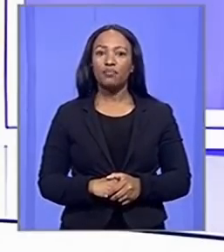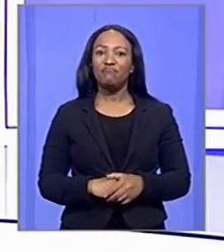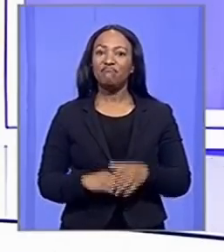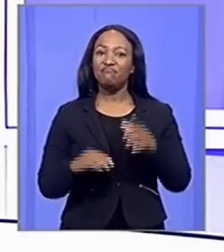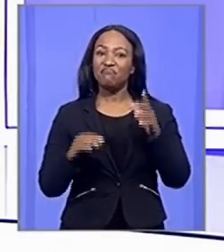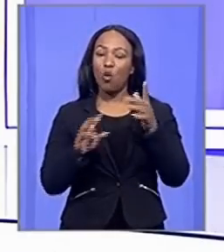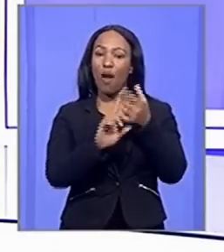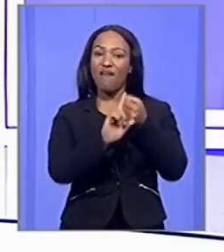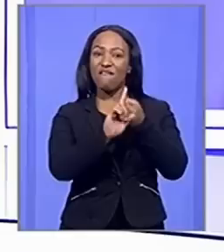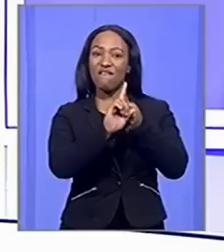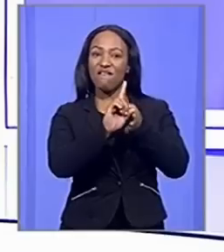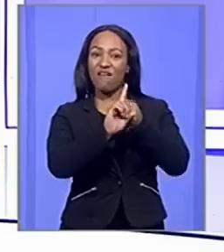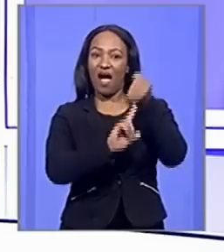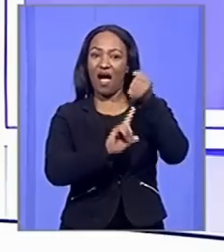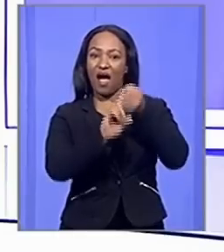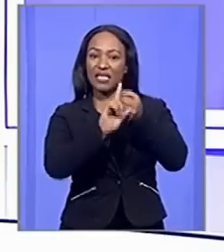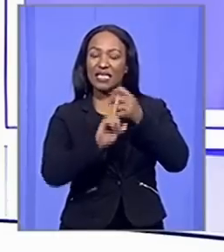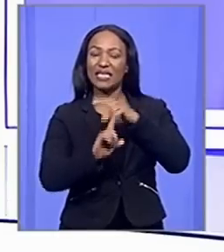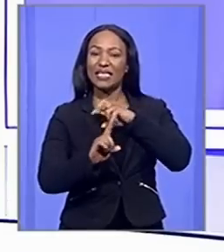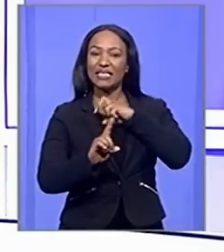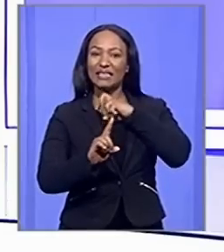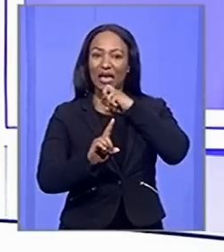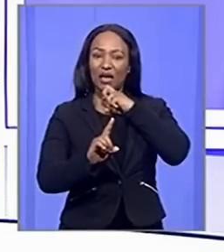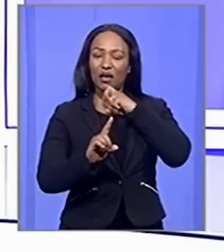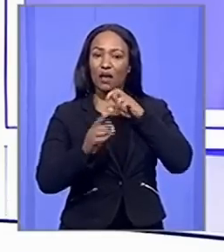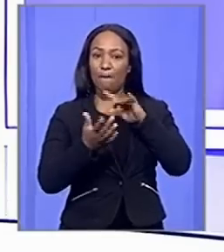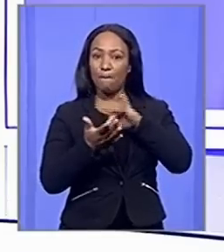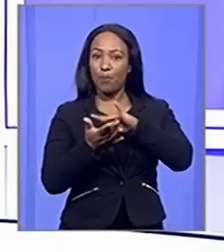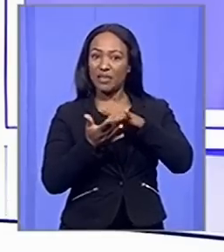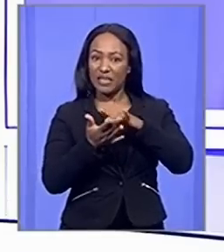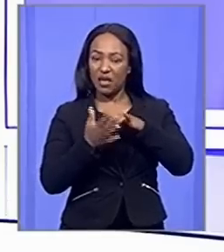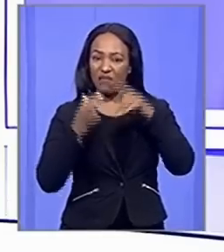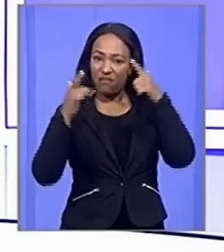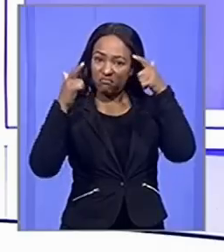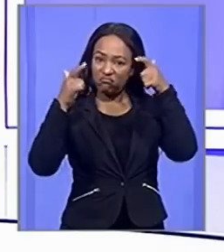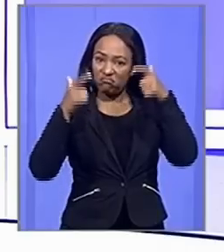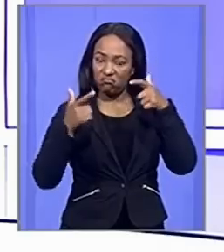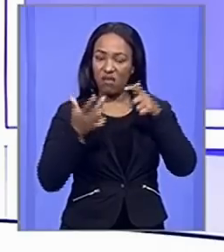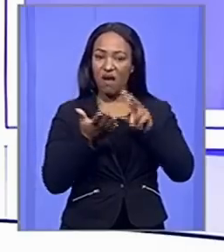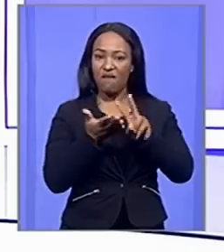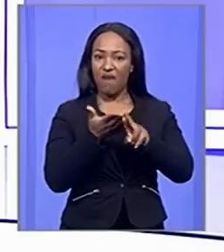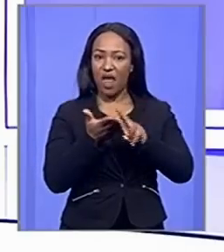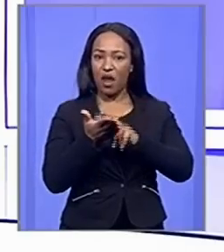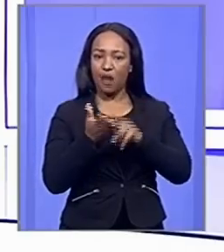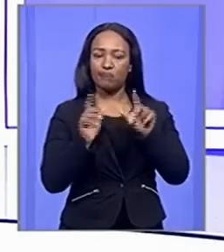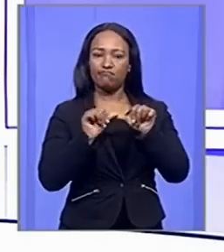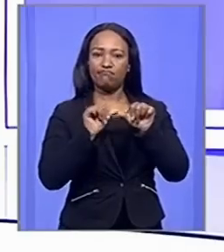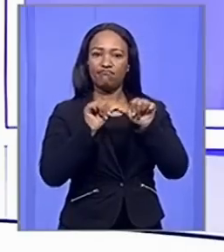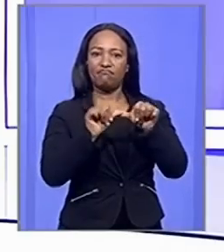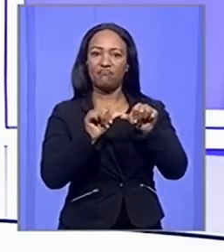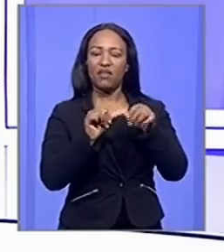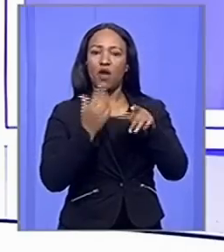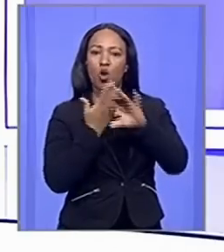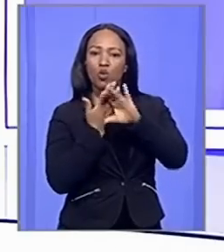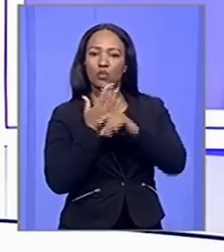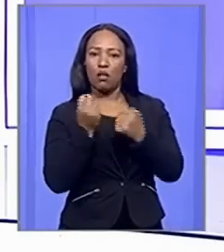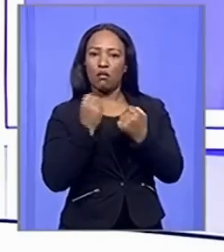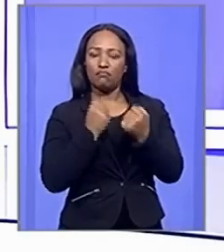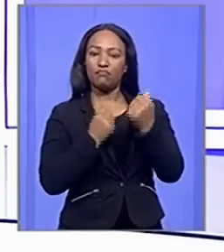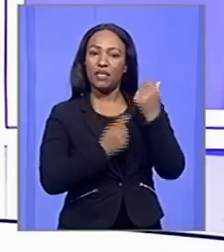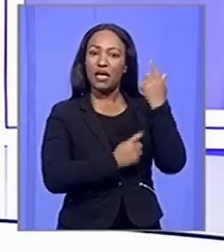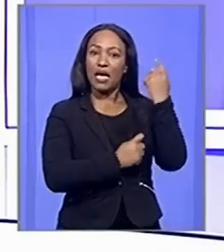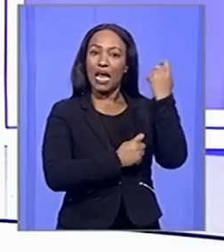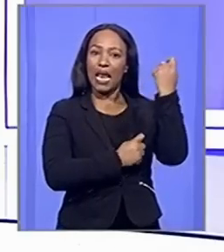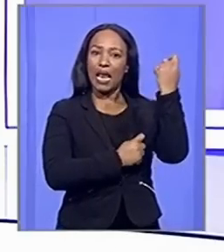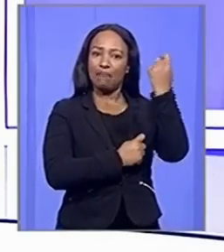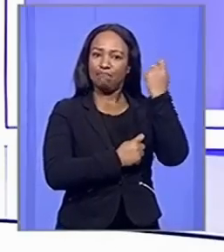ya mošate wa setšhaba sa Bavenda e gare tšwela pele mo ga bjale e le go kgorotshekokgolo ya Polokwane ka Limpopo. Setšhaba se hlokile